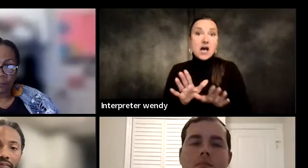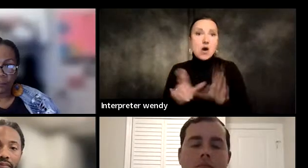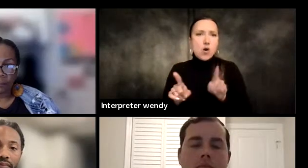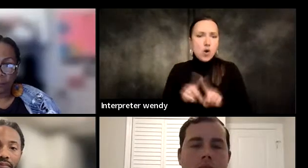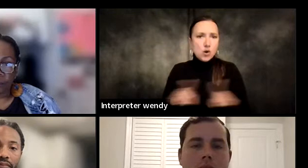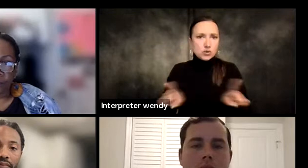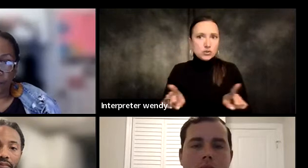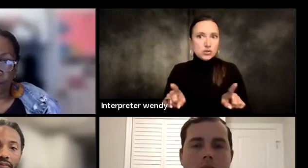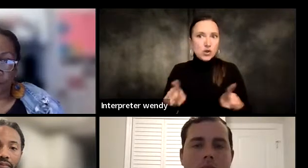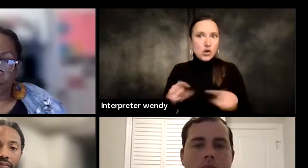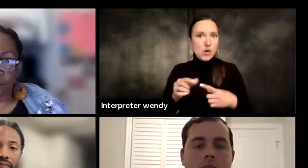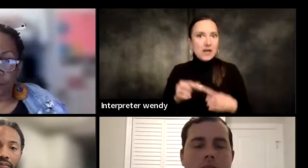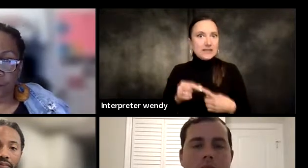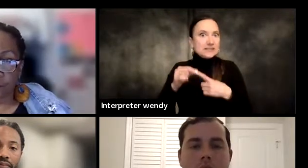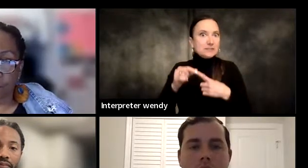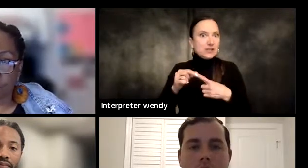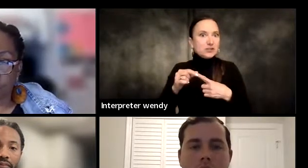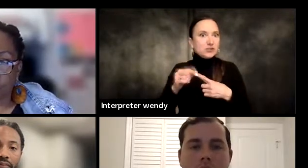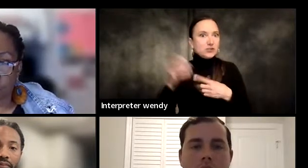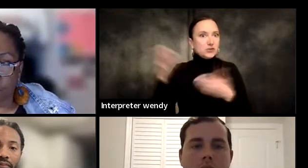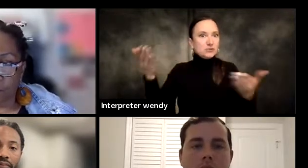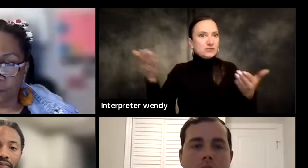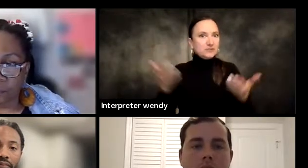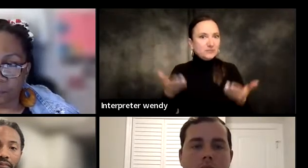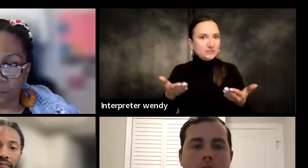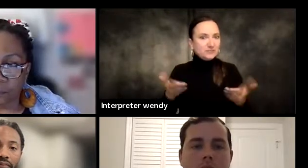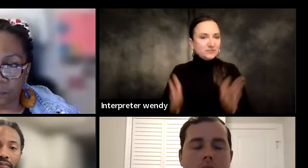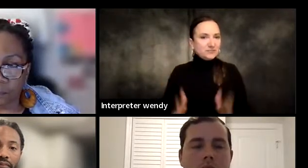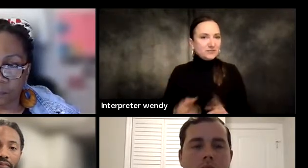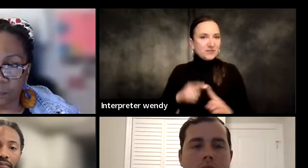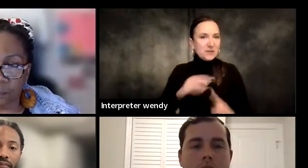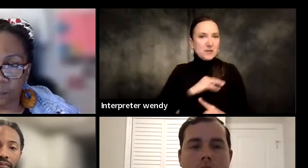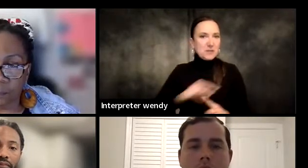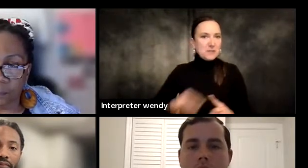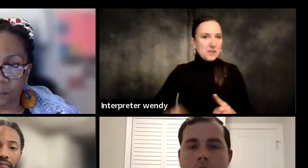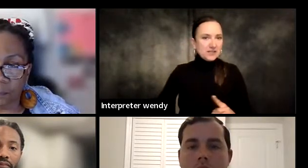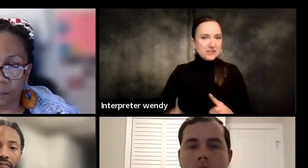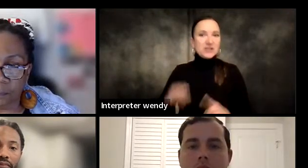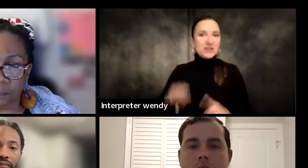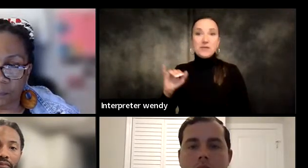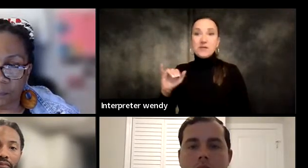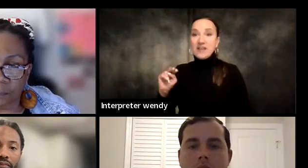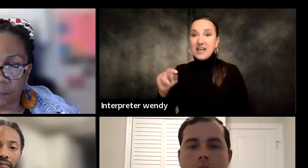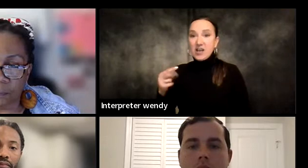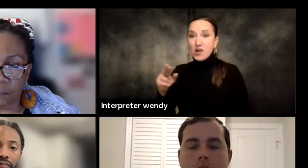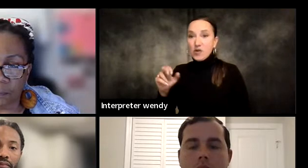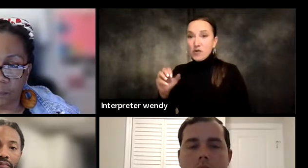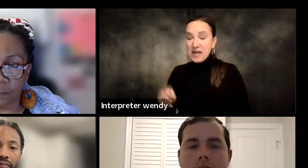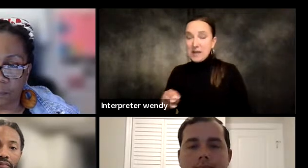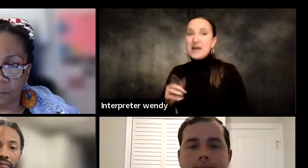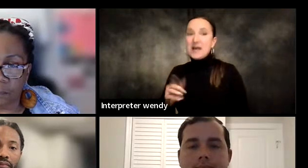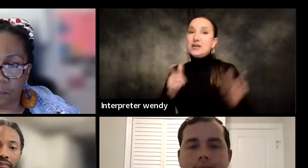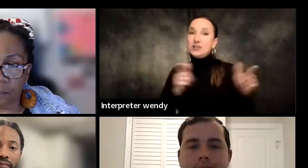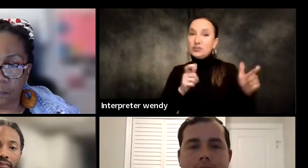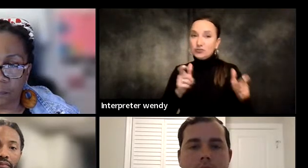have a special guest and on behalf of the mayor's office as well, outside of Mr. Ingram. We also have a director attending